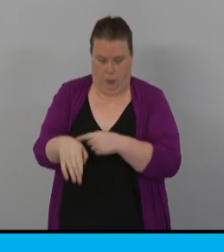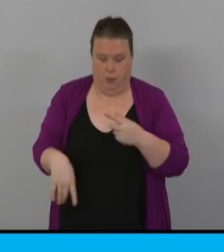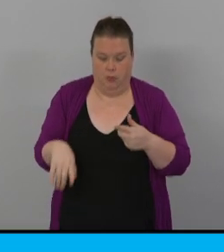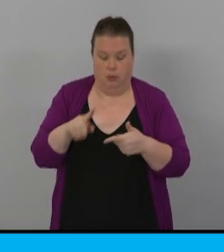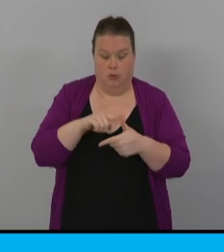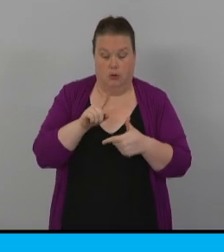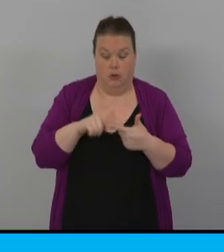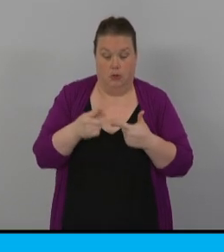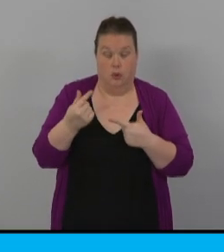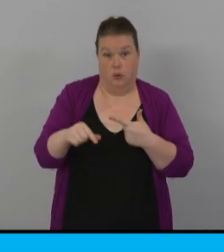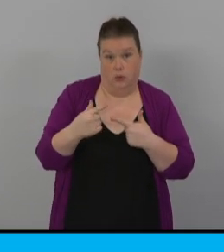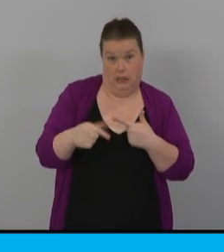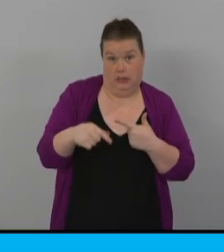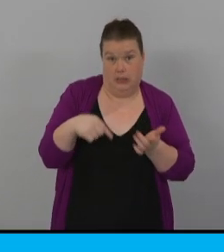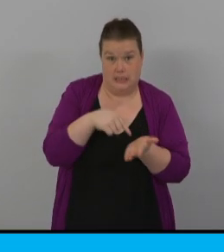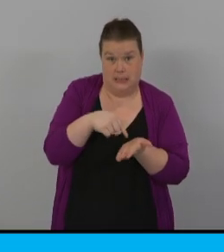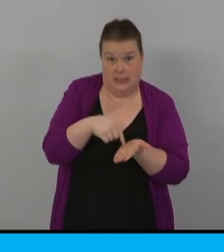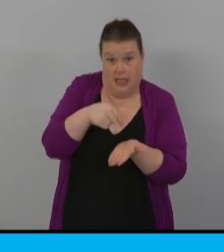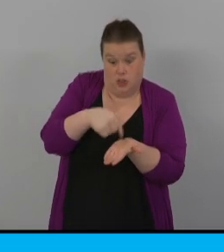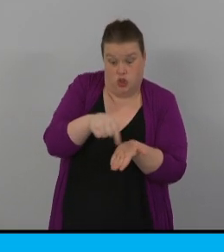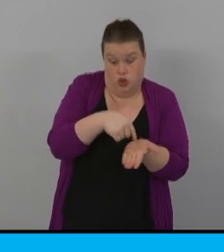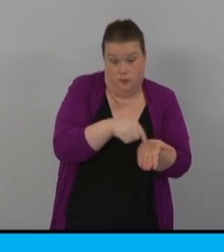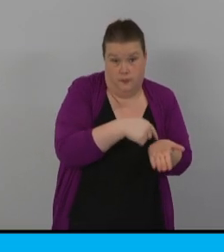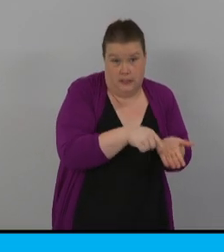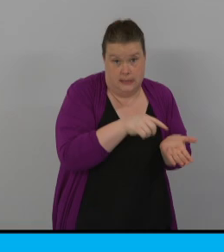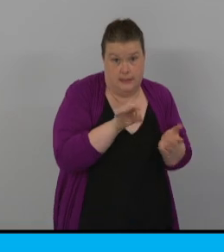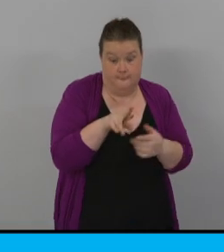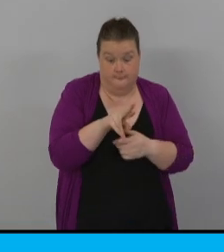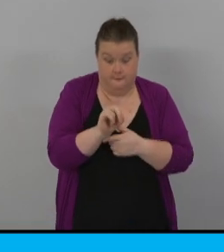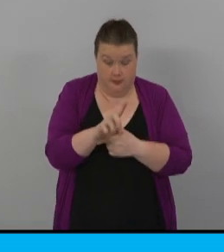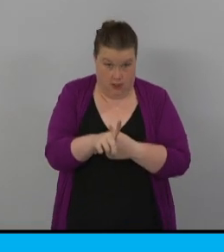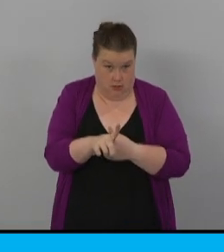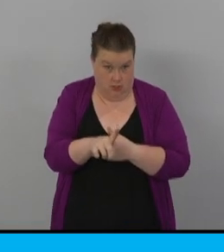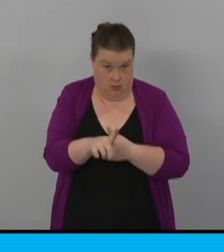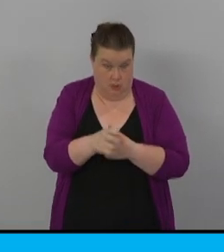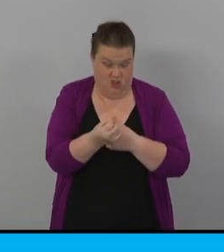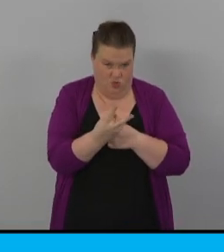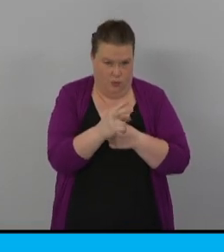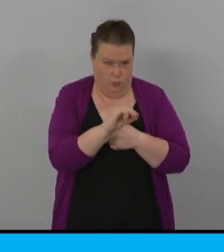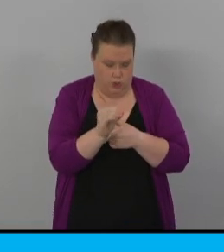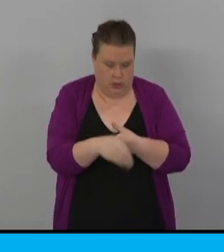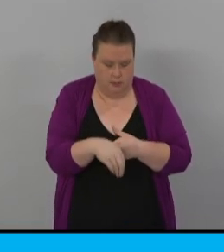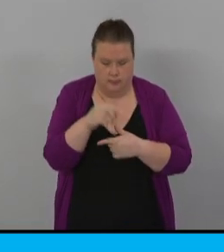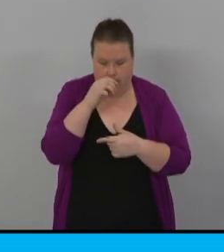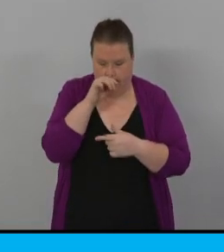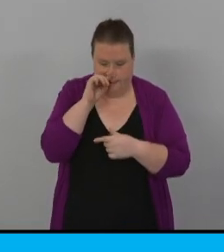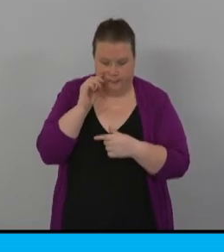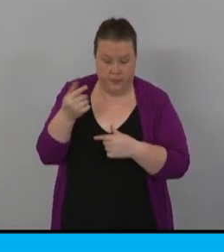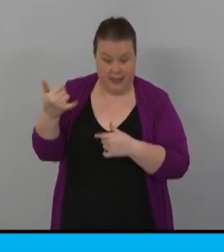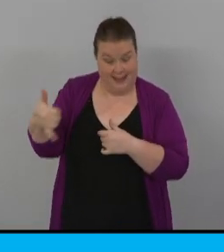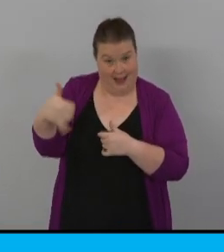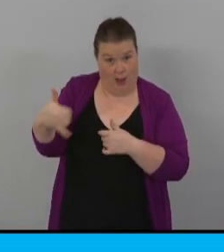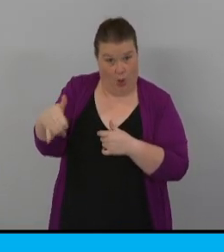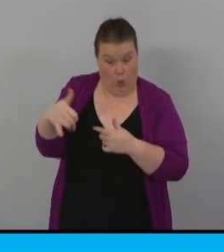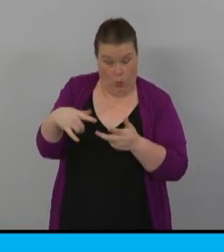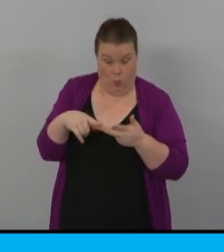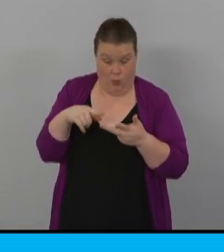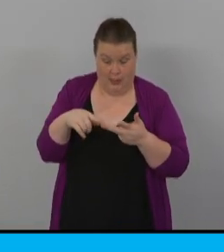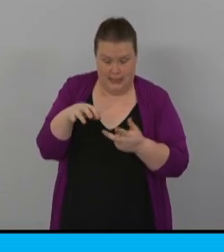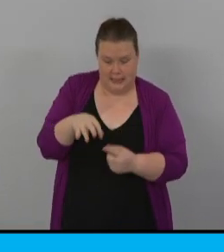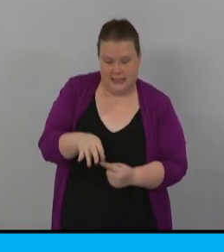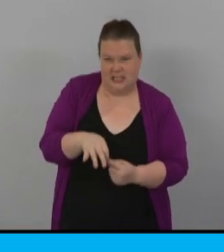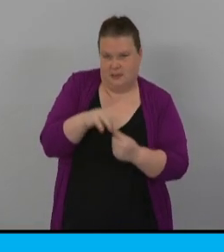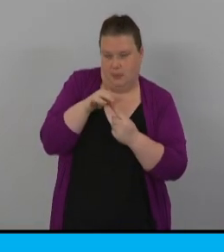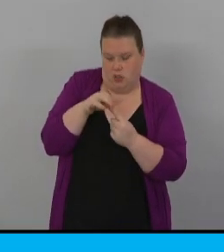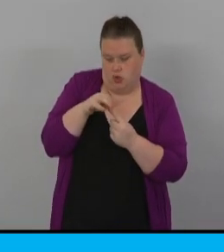which is 12% of the official budget. And then the special revenue funds are 8%. However, of